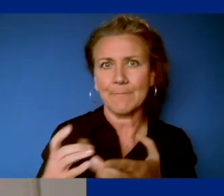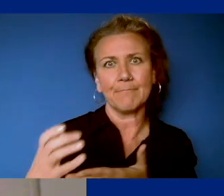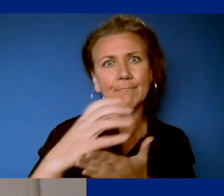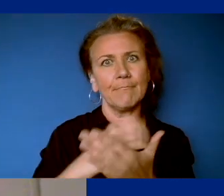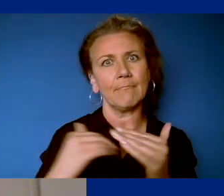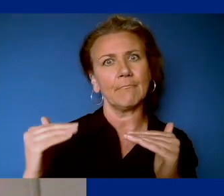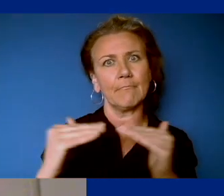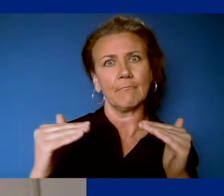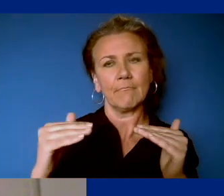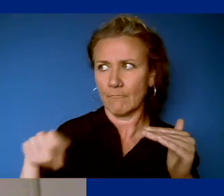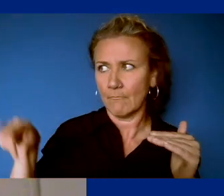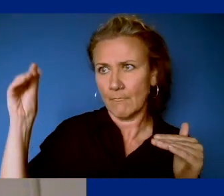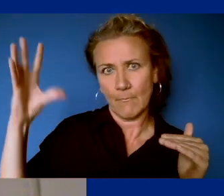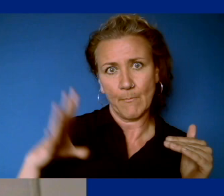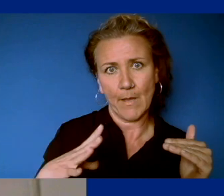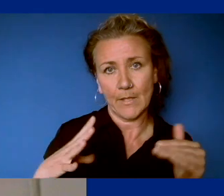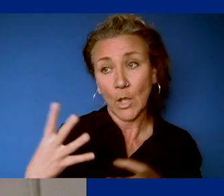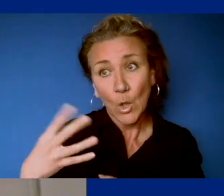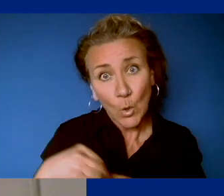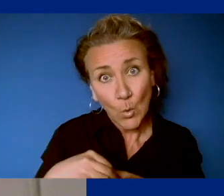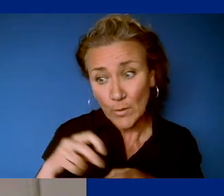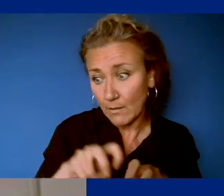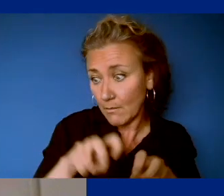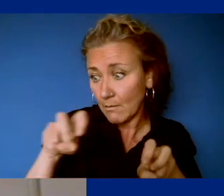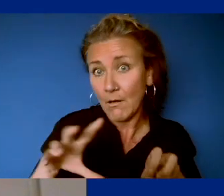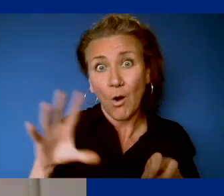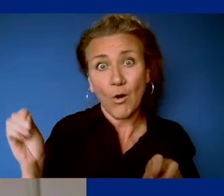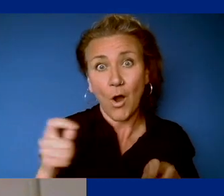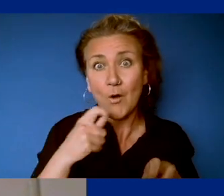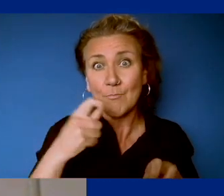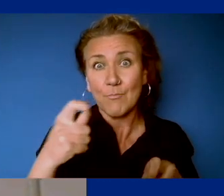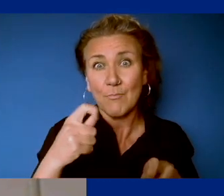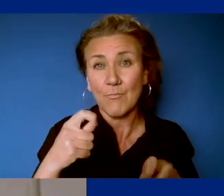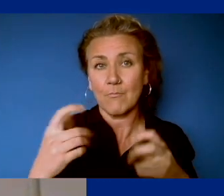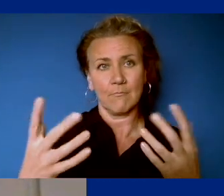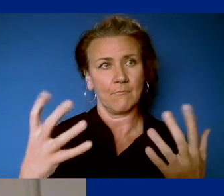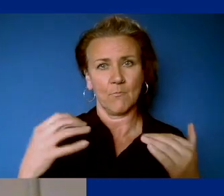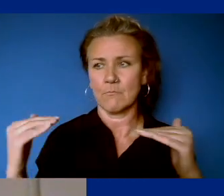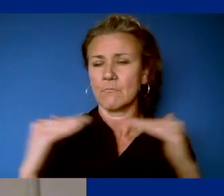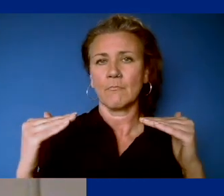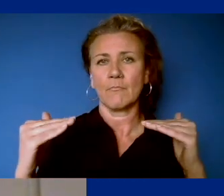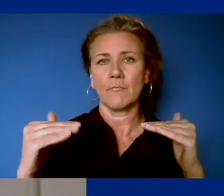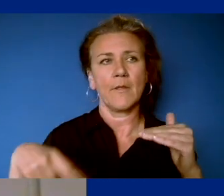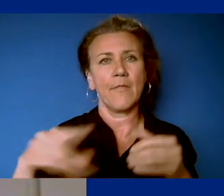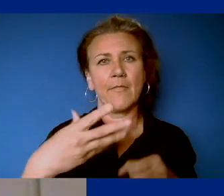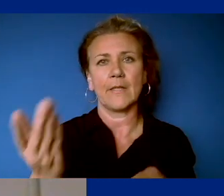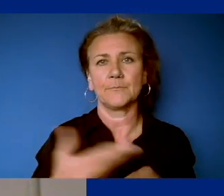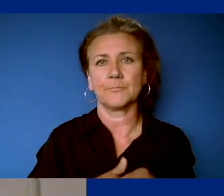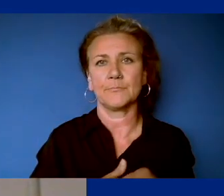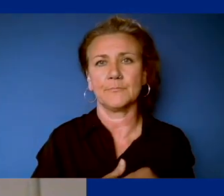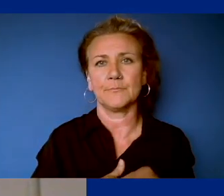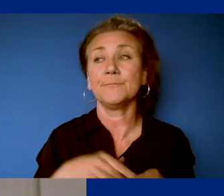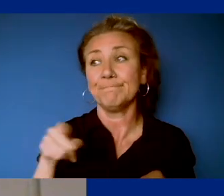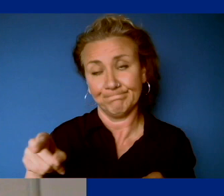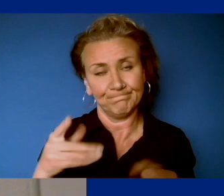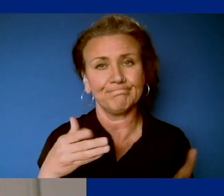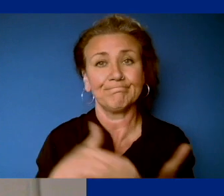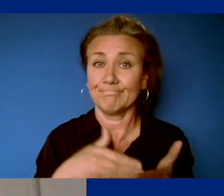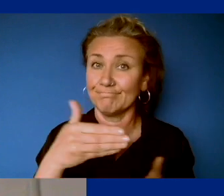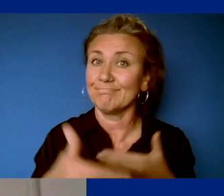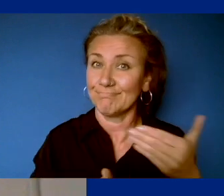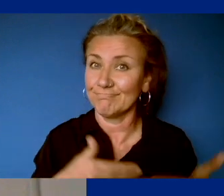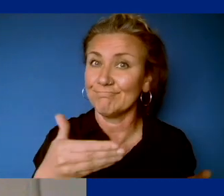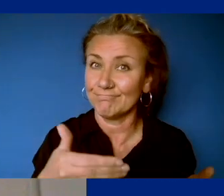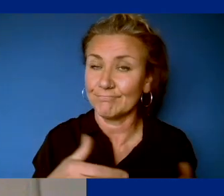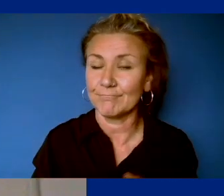pay parity with several male colleagues who made more than her, including her co-anchor. And she was let go.